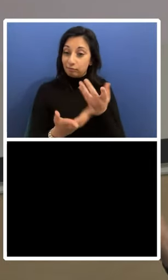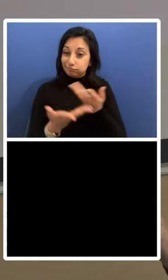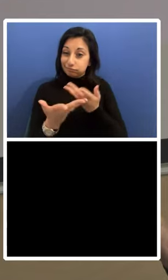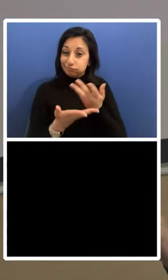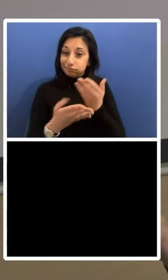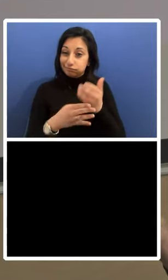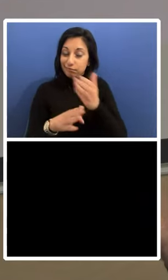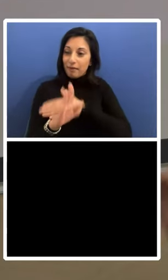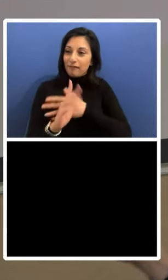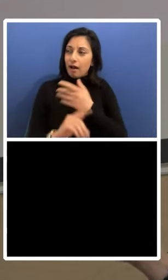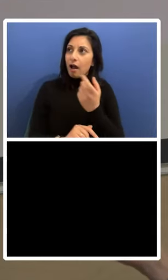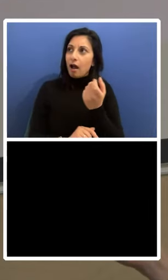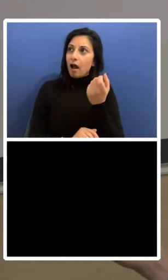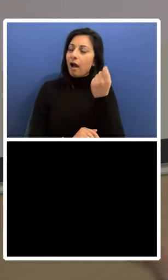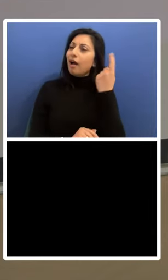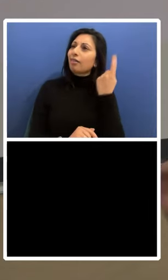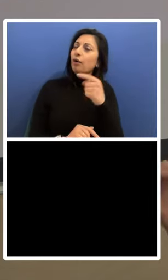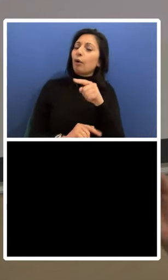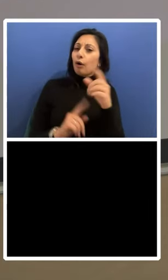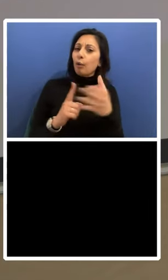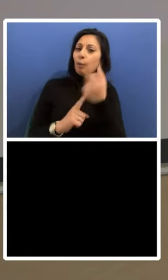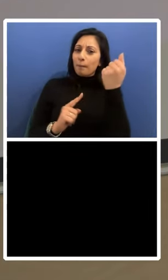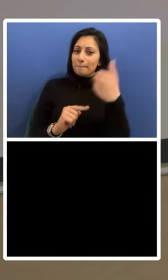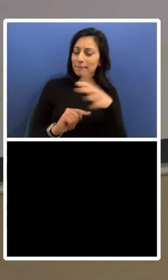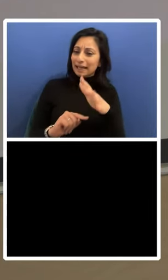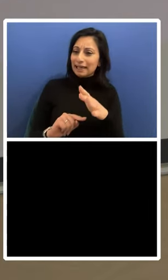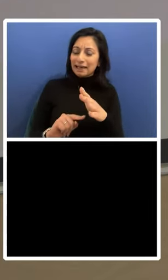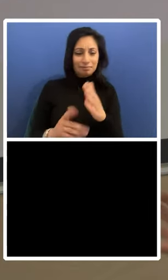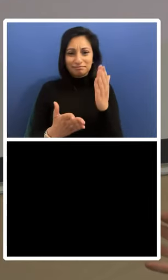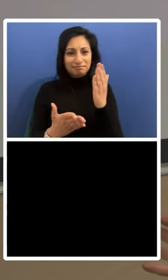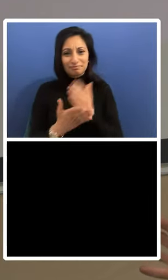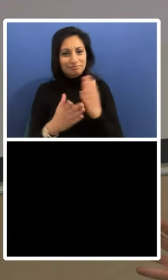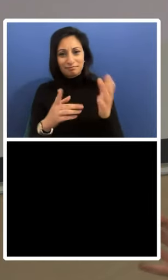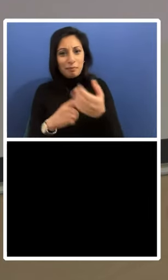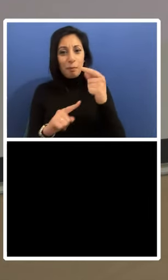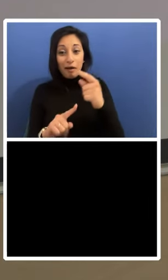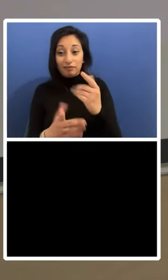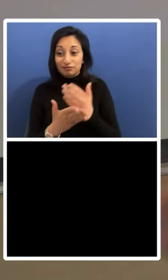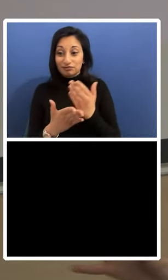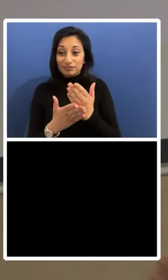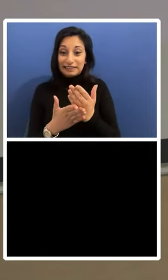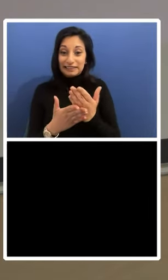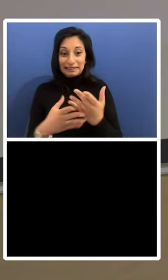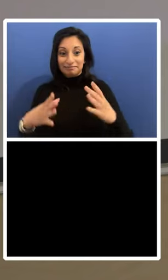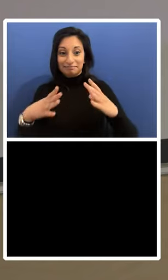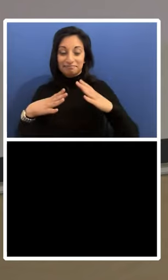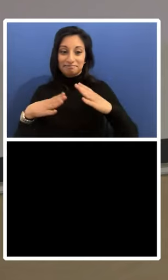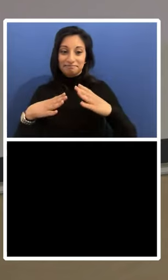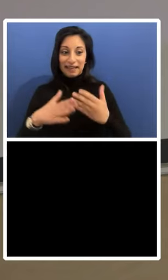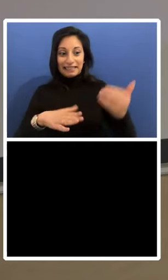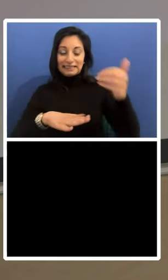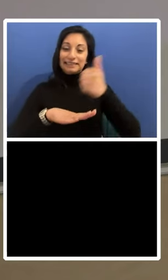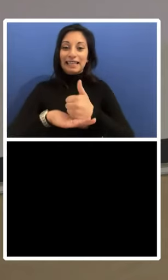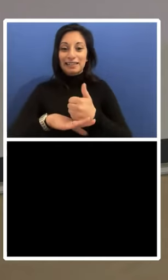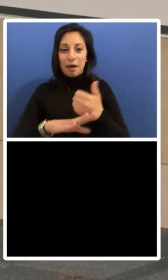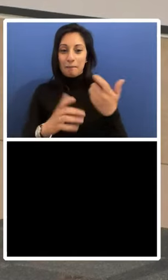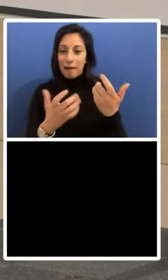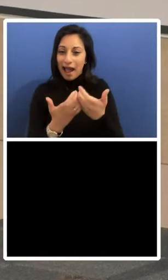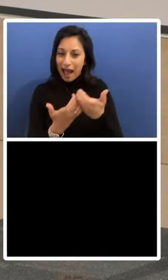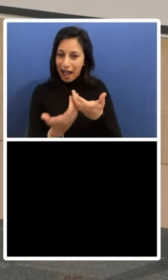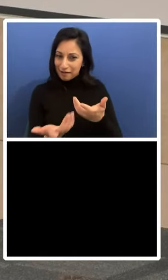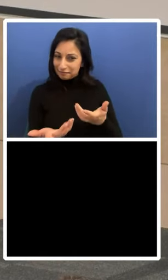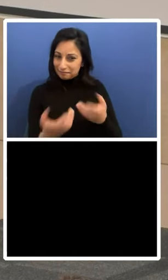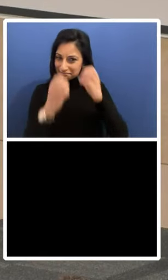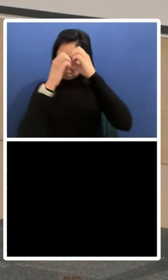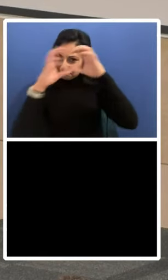Yeah, yeah, yeah. Yeah. But you didn't. More complicated than that. You didn't win it. They kind of set you up. Yeah, yeah. Tell us about what that felt like. All right, so very quickly, right, I